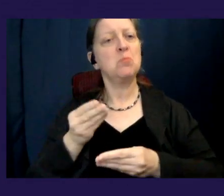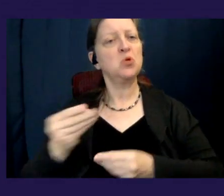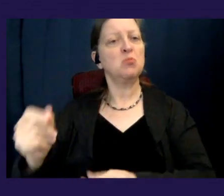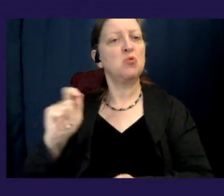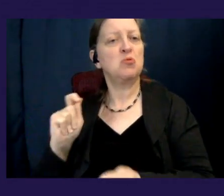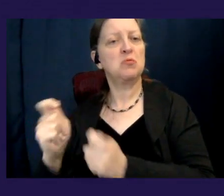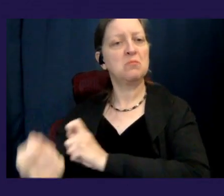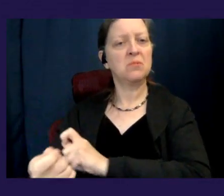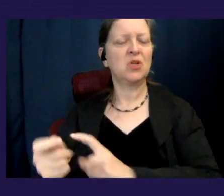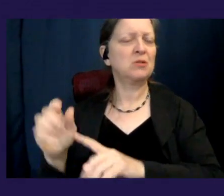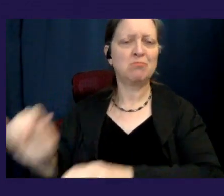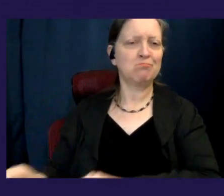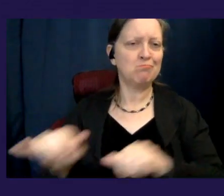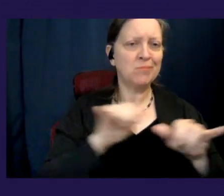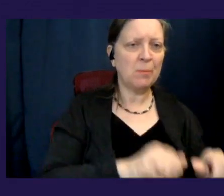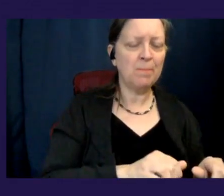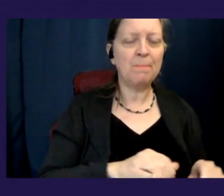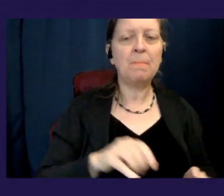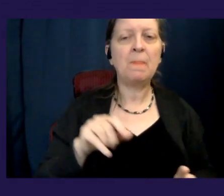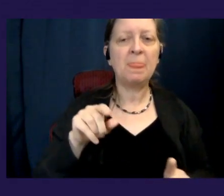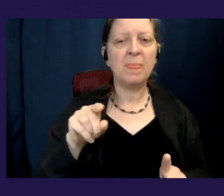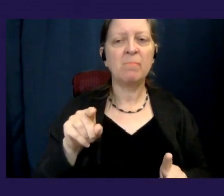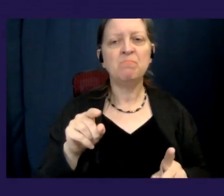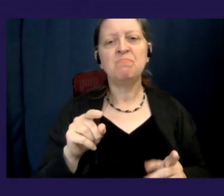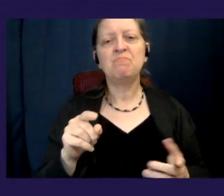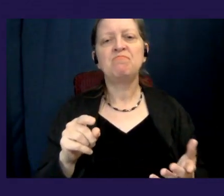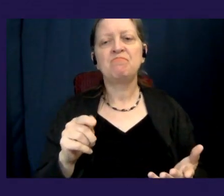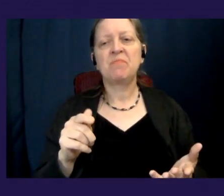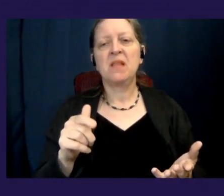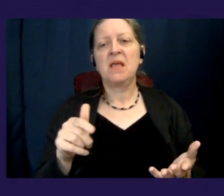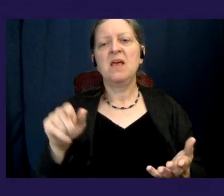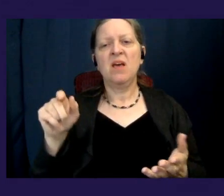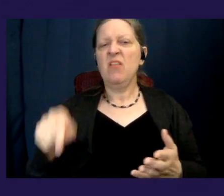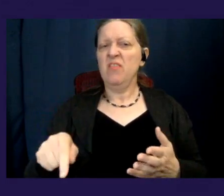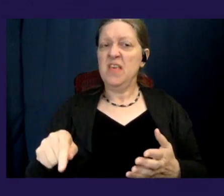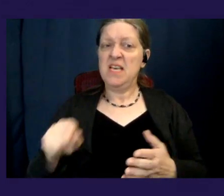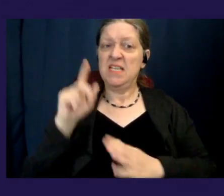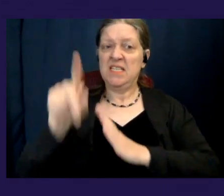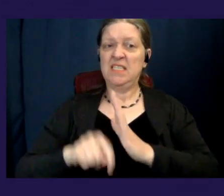fairly recent history that I just mentioned. And